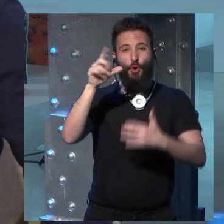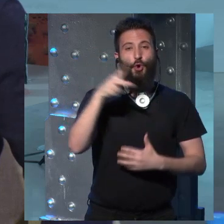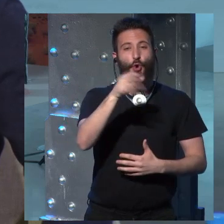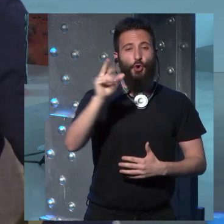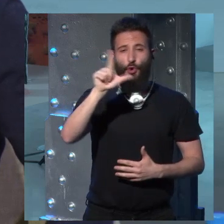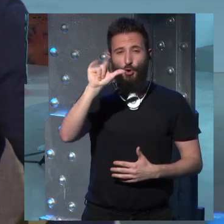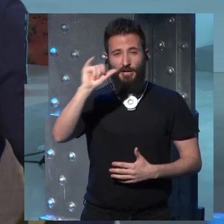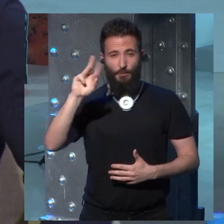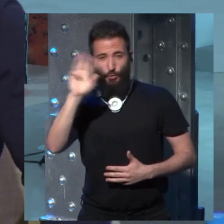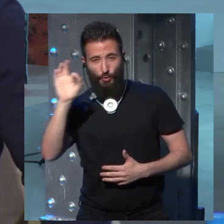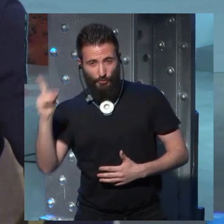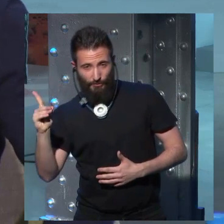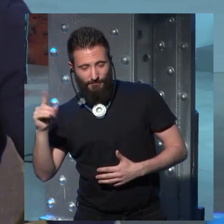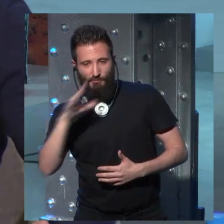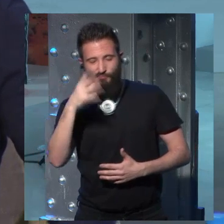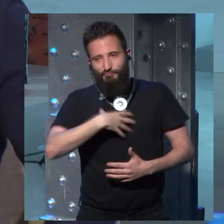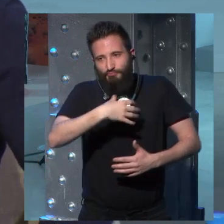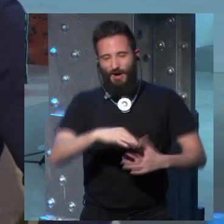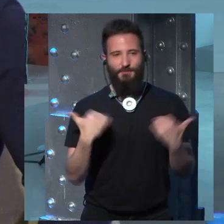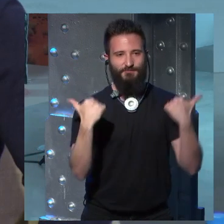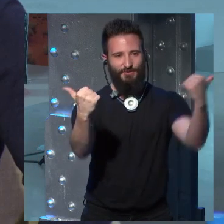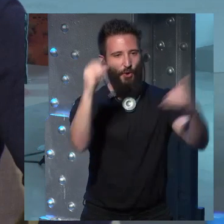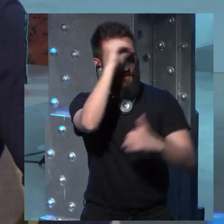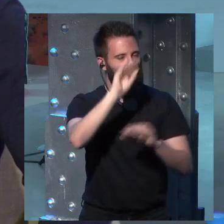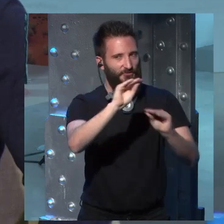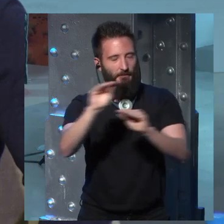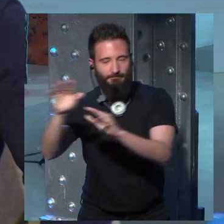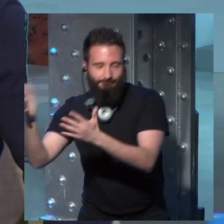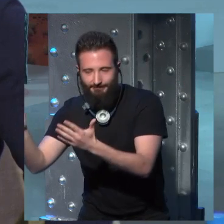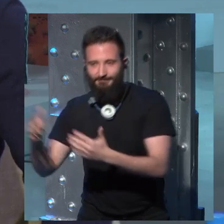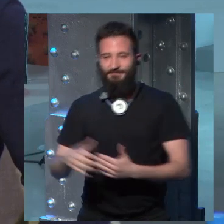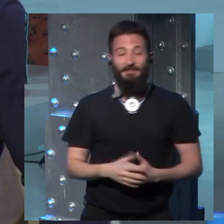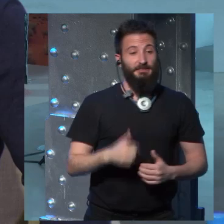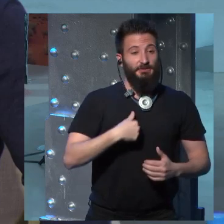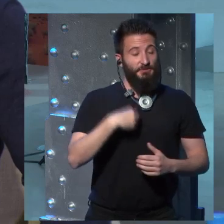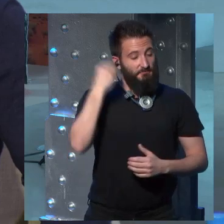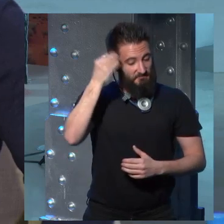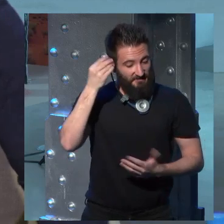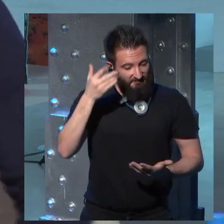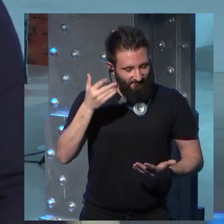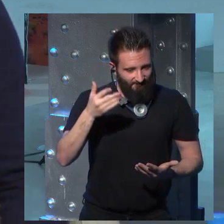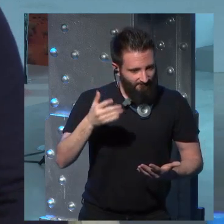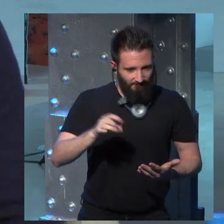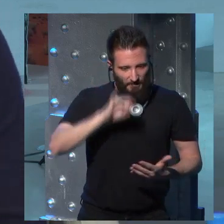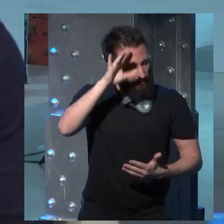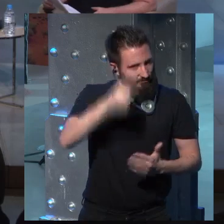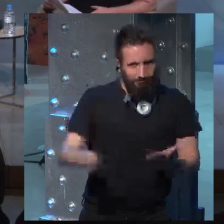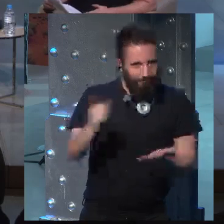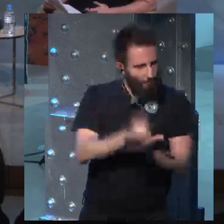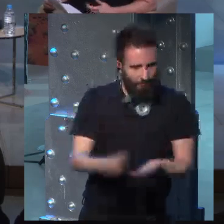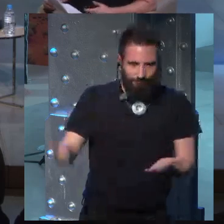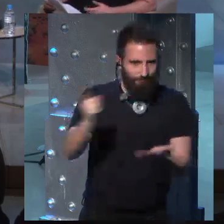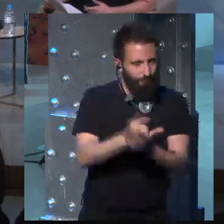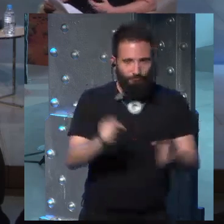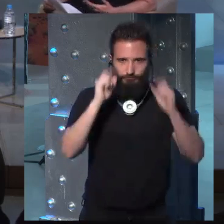and take a breath. And so this has been a revelation kind of over and over. So was there any specific scene